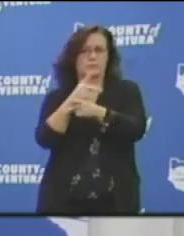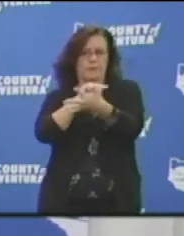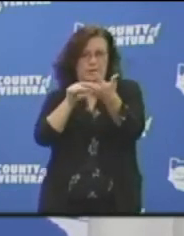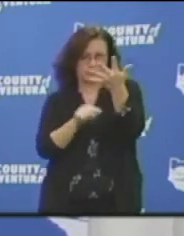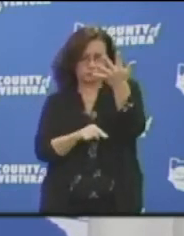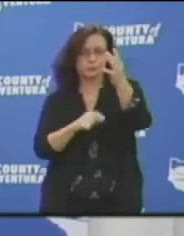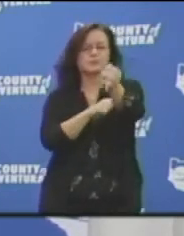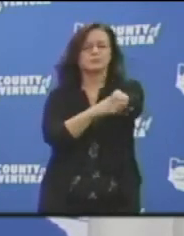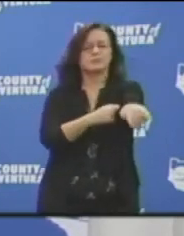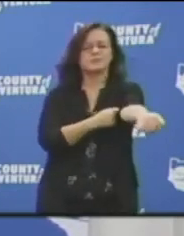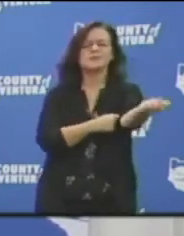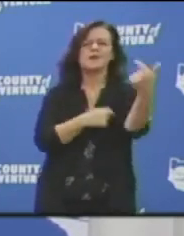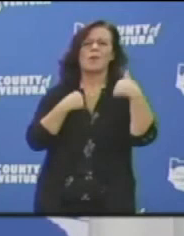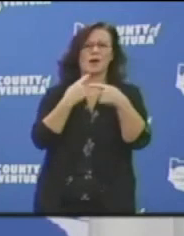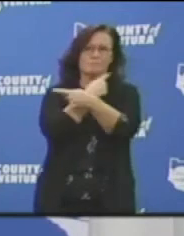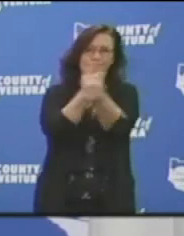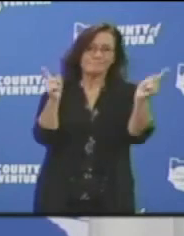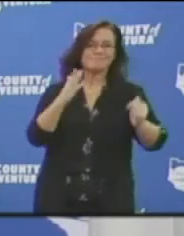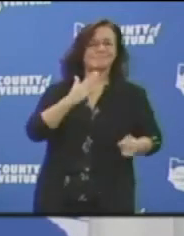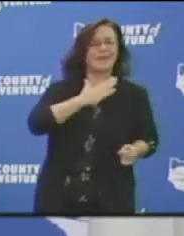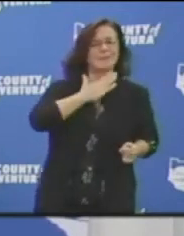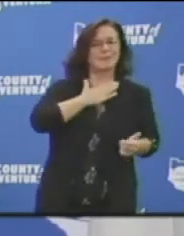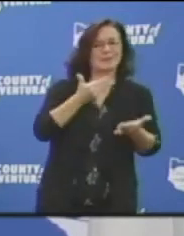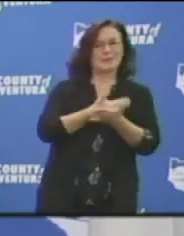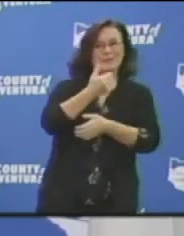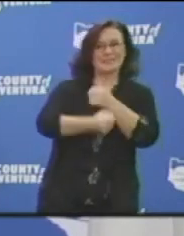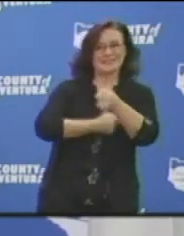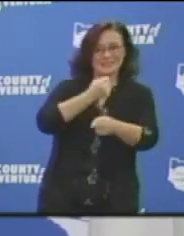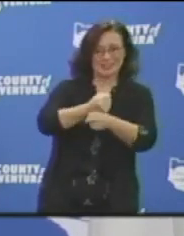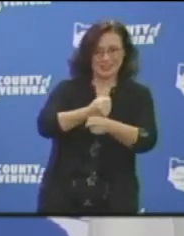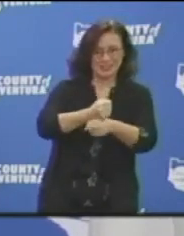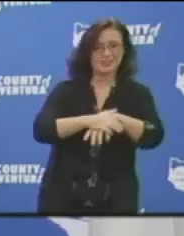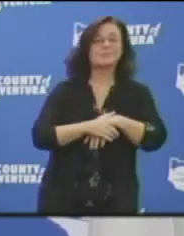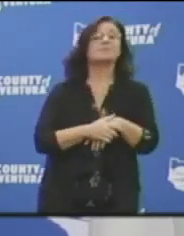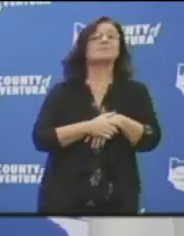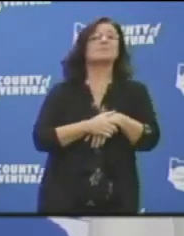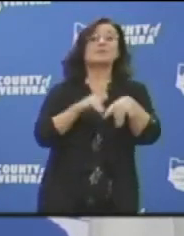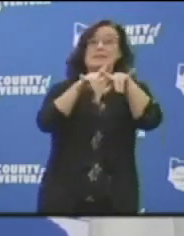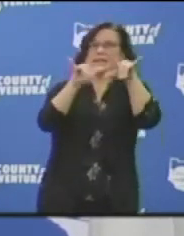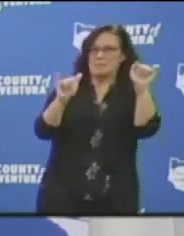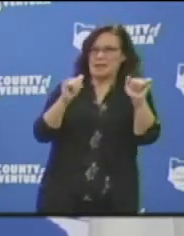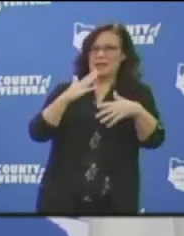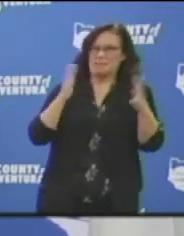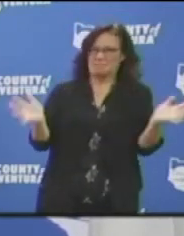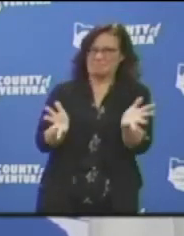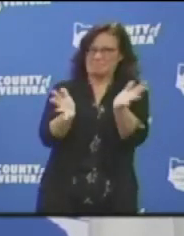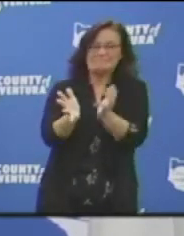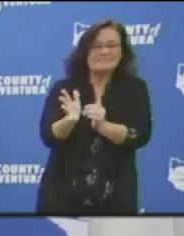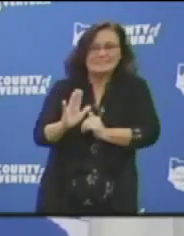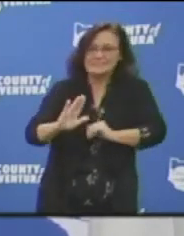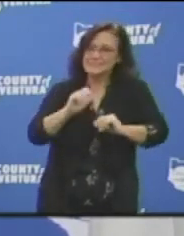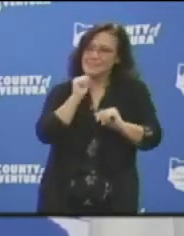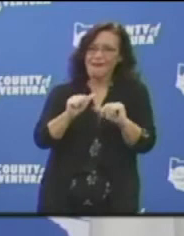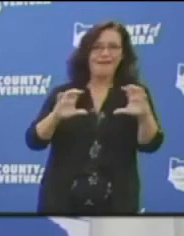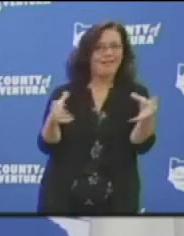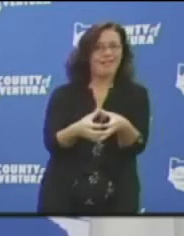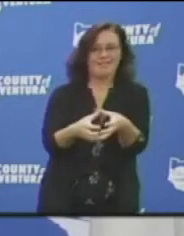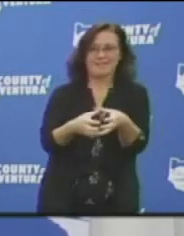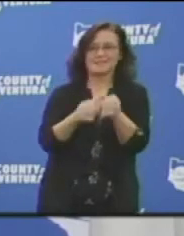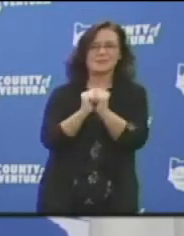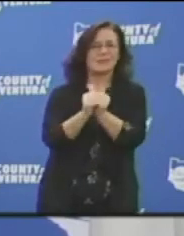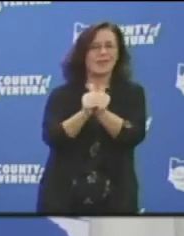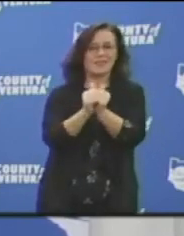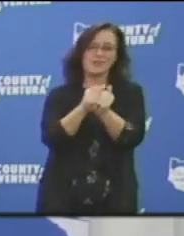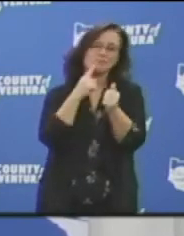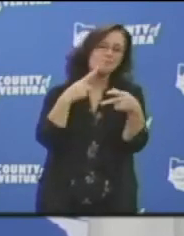year. And I also want to urge you to please not gather for New Year's. By not gathering, you